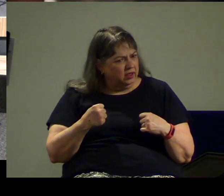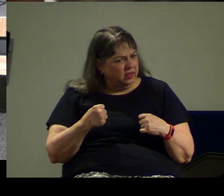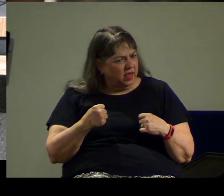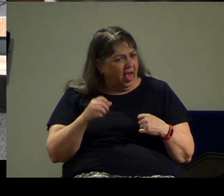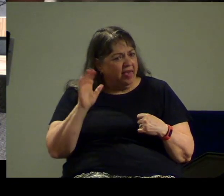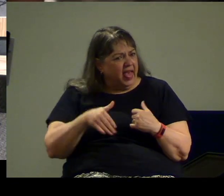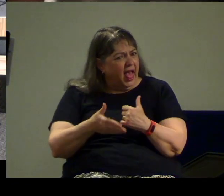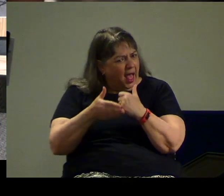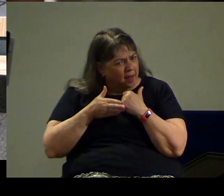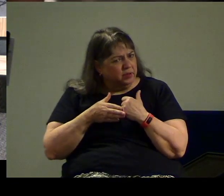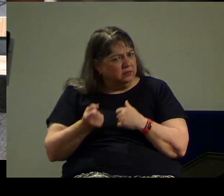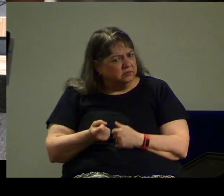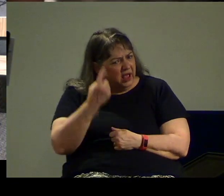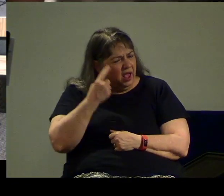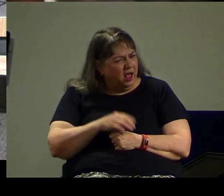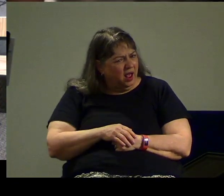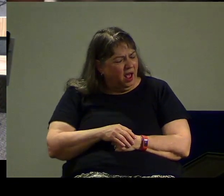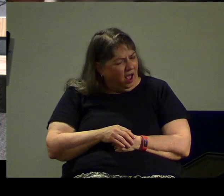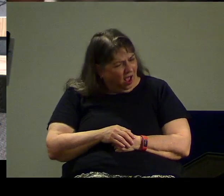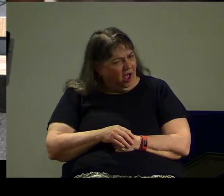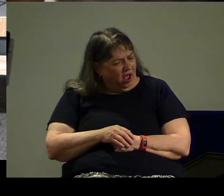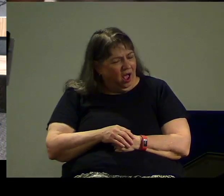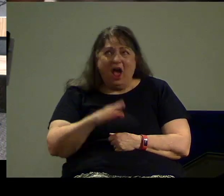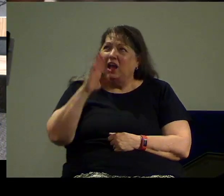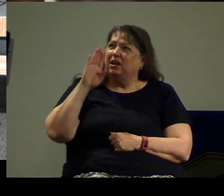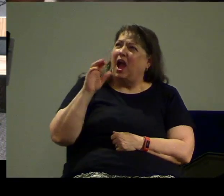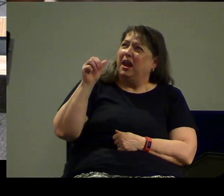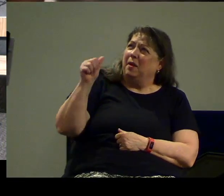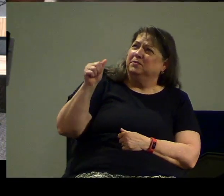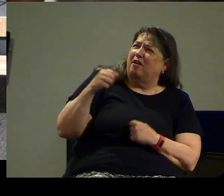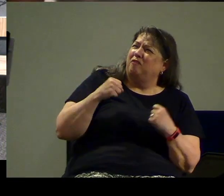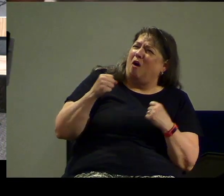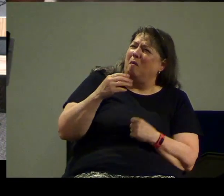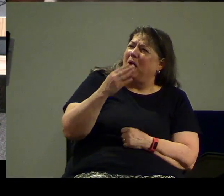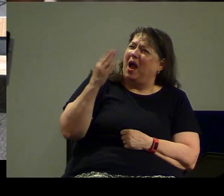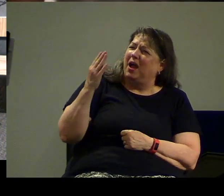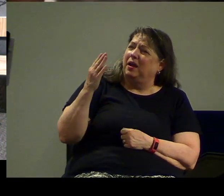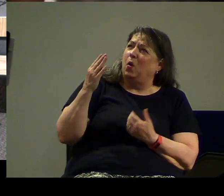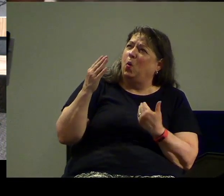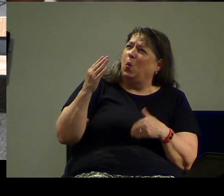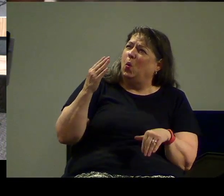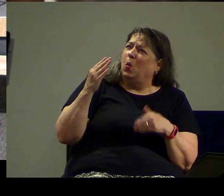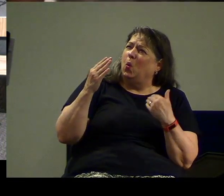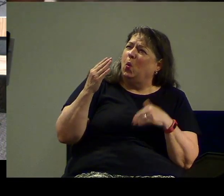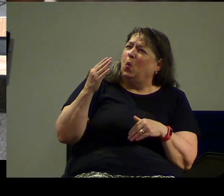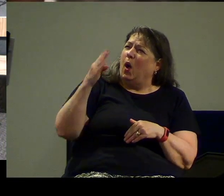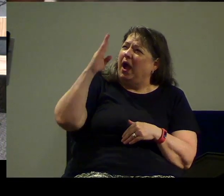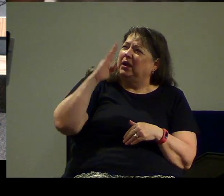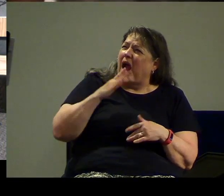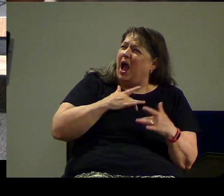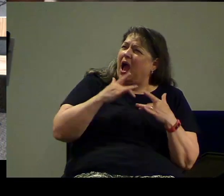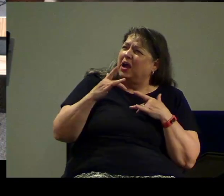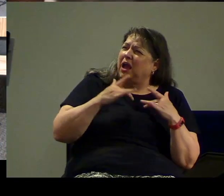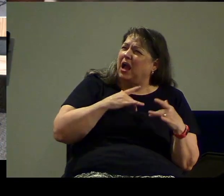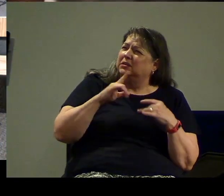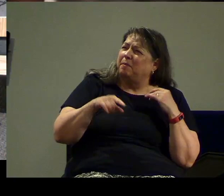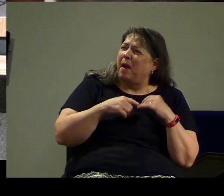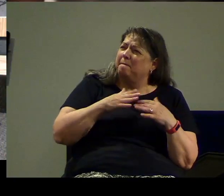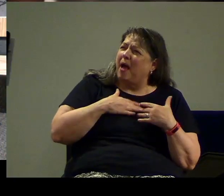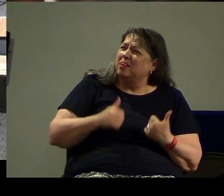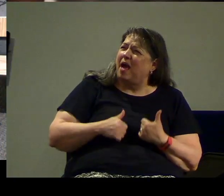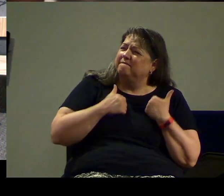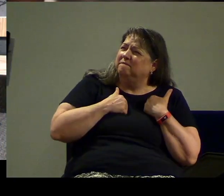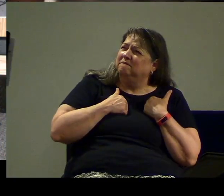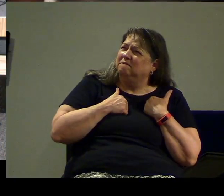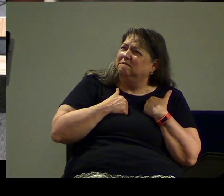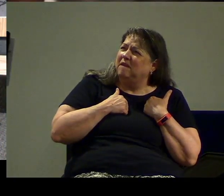you have believed. God is a God who is almighty. God is a God who cares about my life. He cares